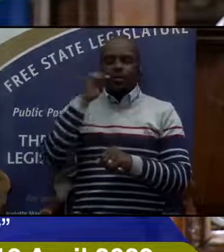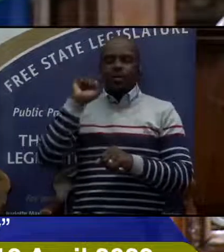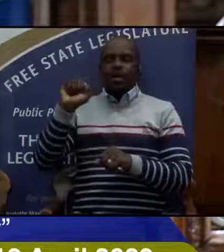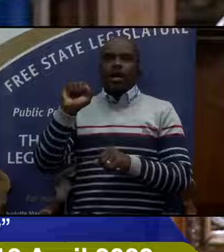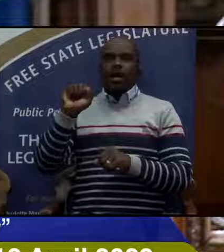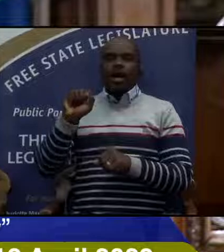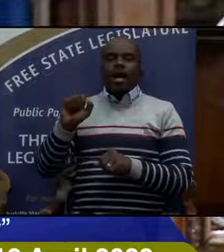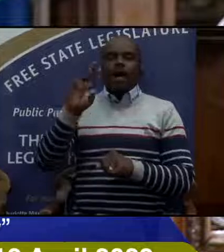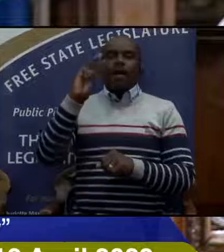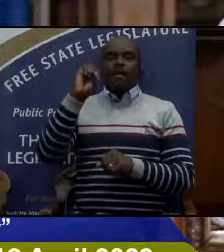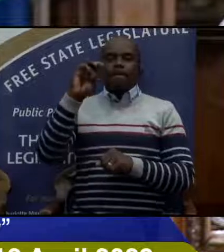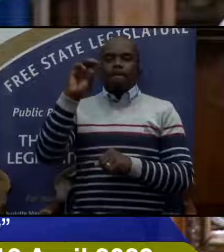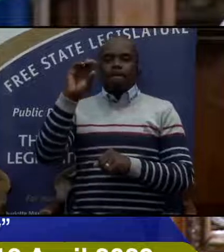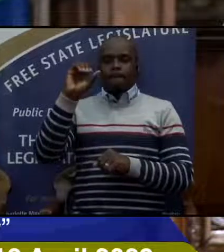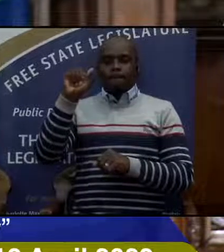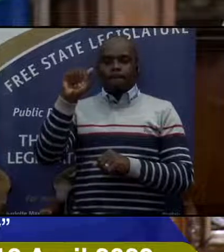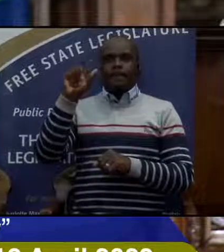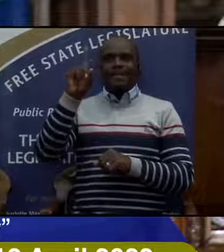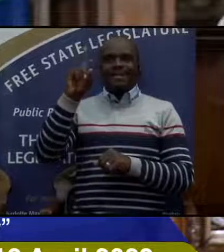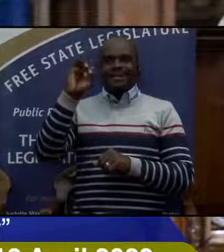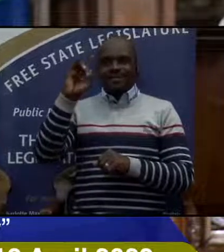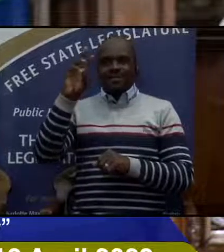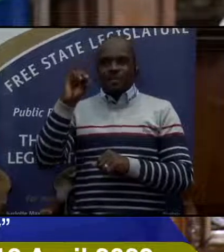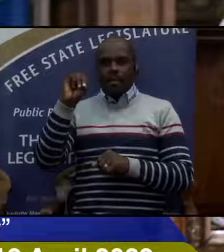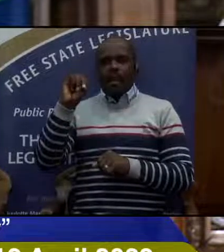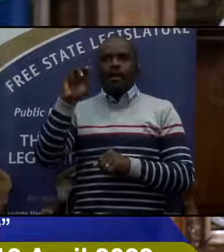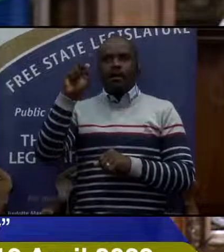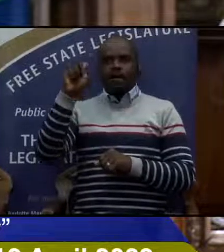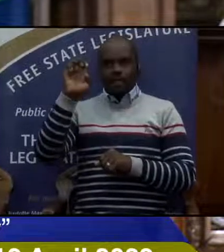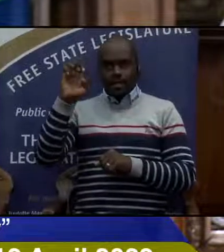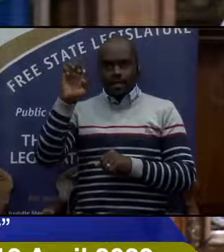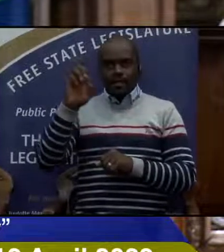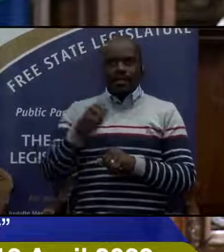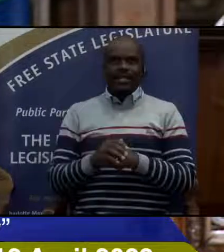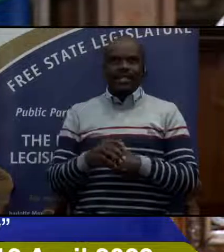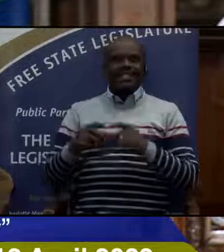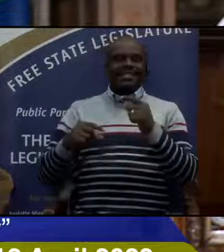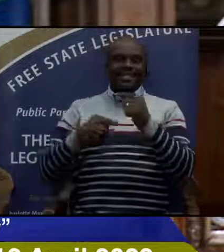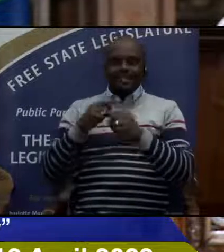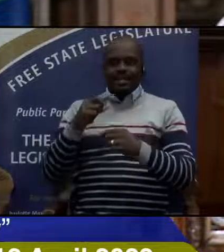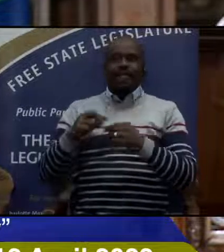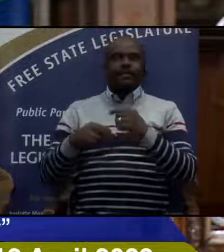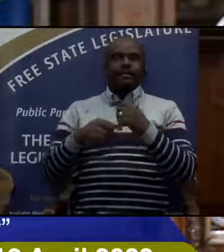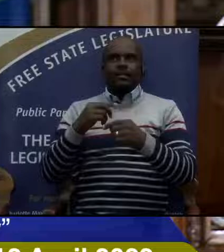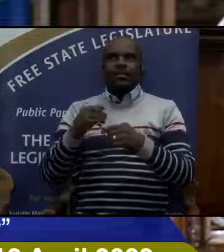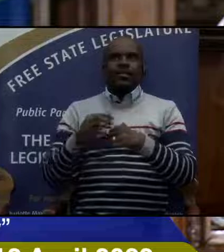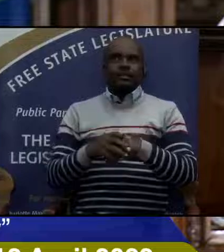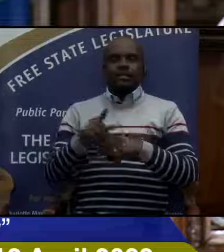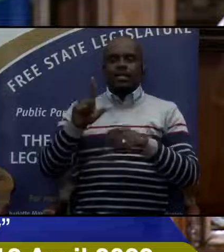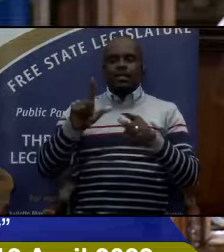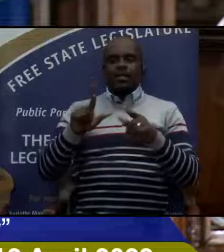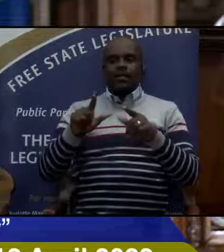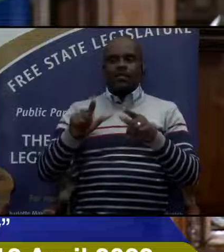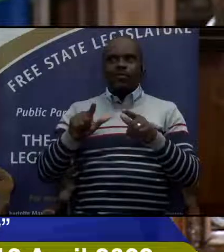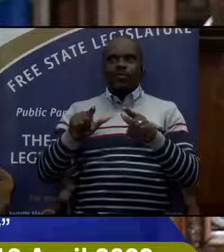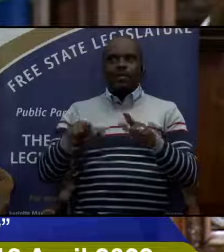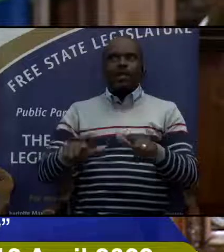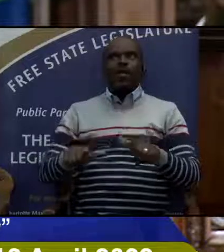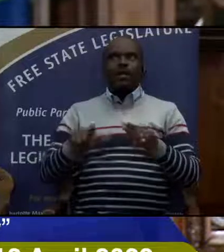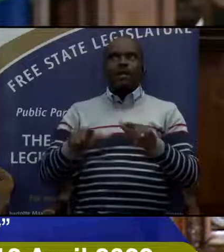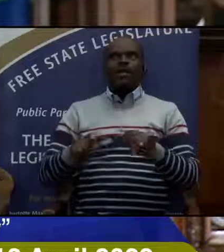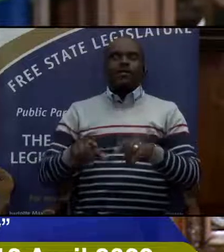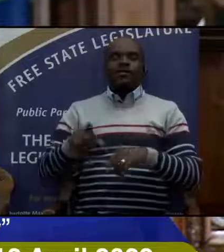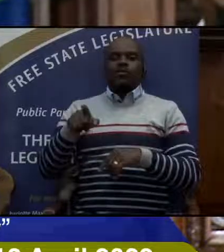then generations after generations, isalinse di pillar plus nye ba ibitsang ke Aberfield. But